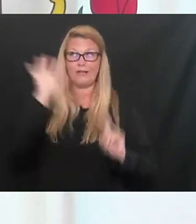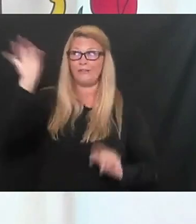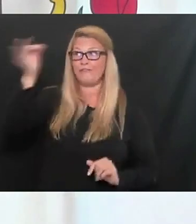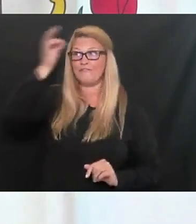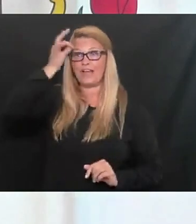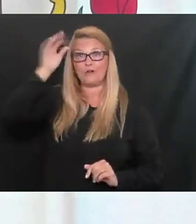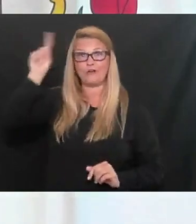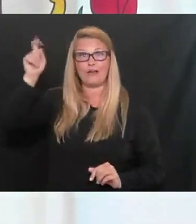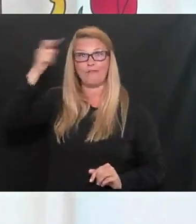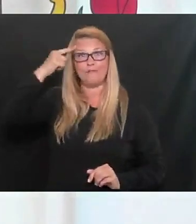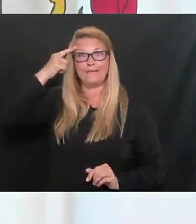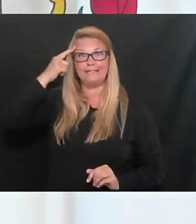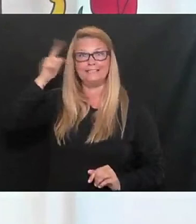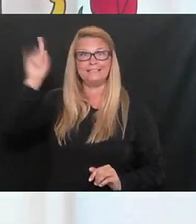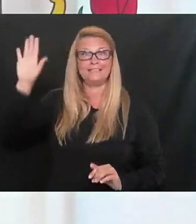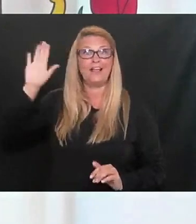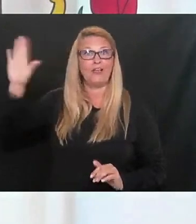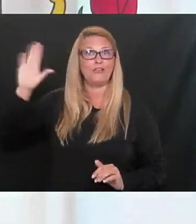is really,